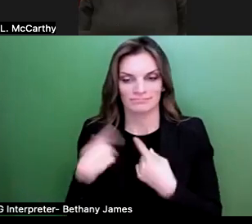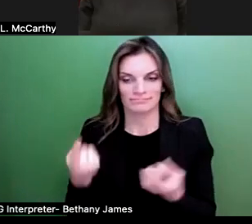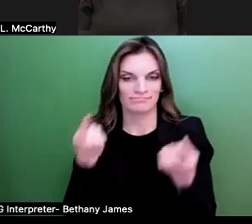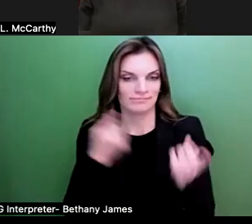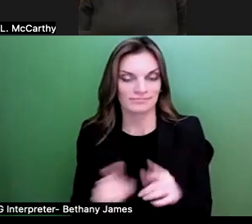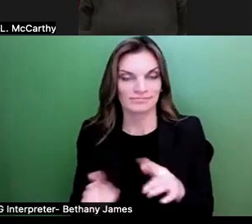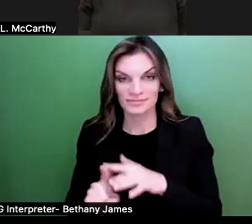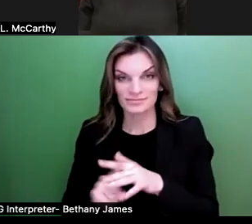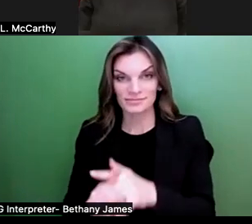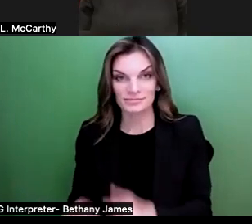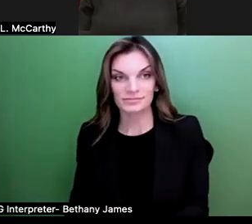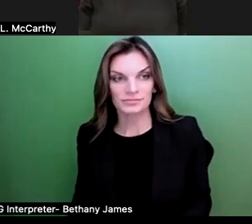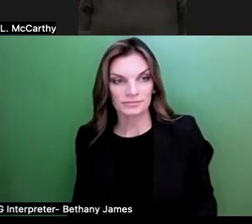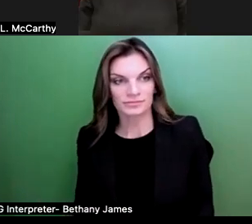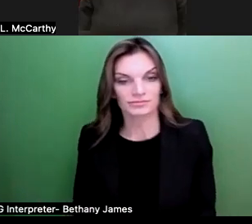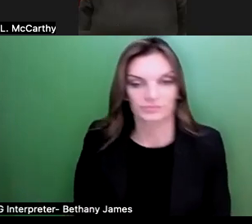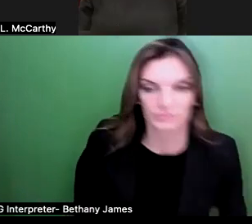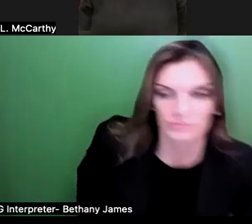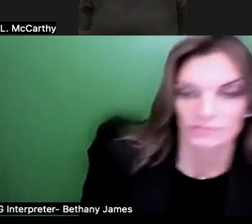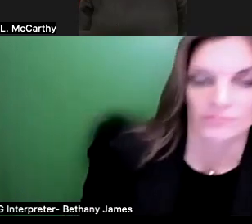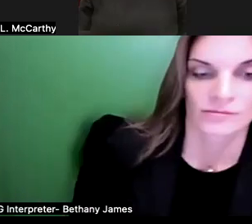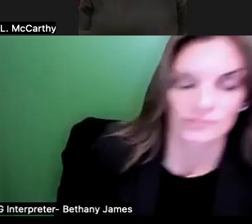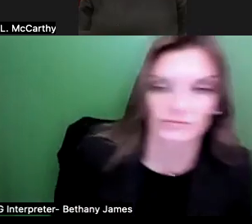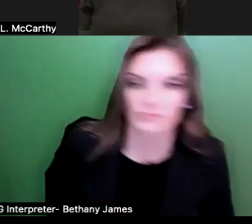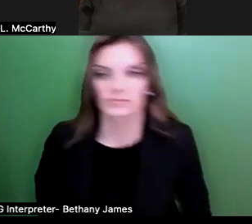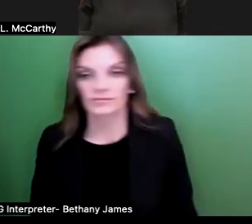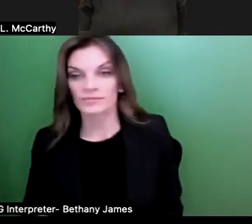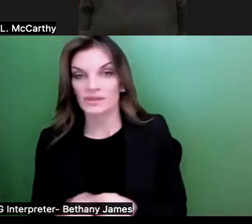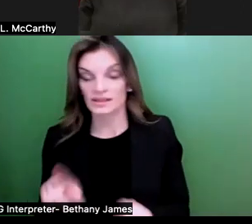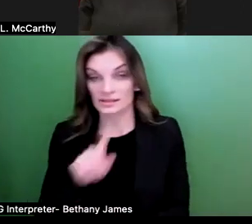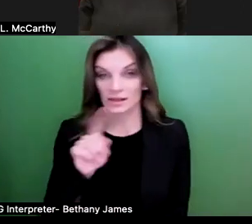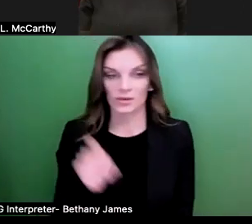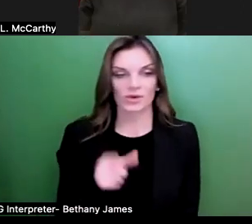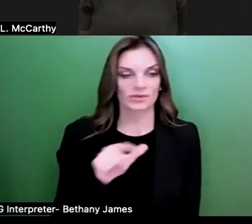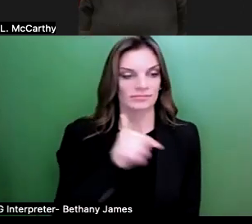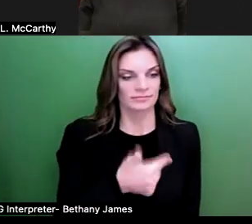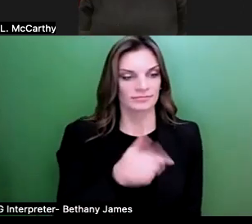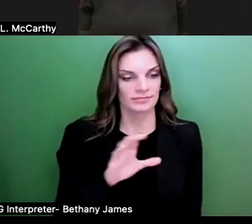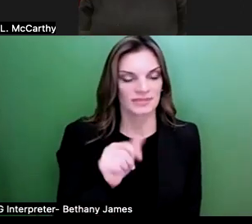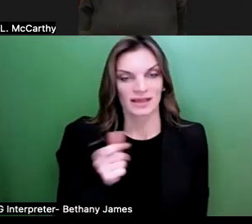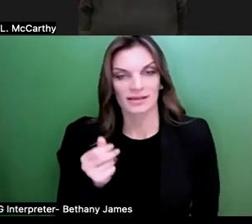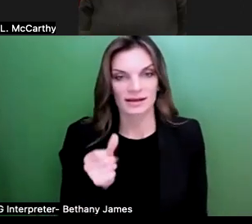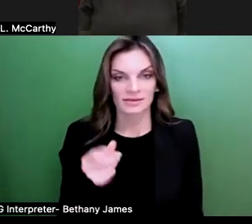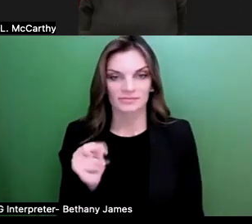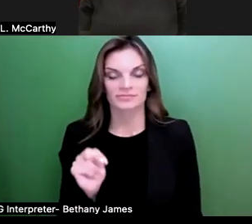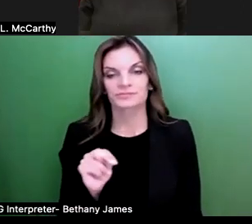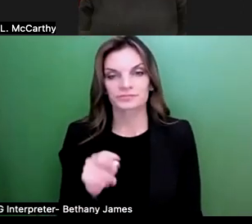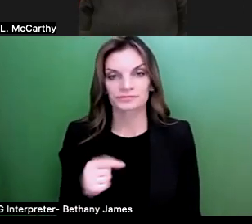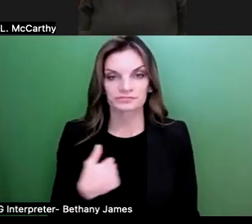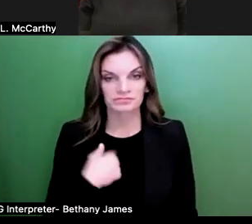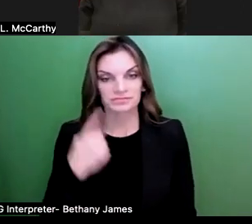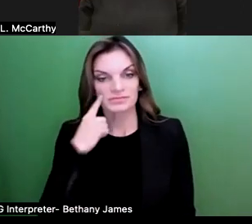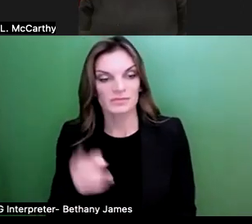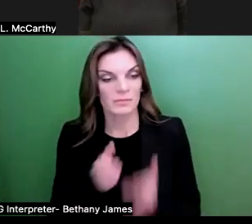now. Mr. Callanan, same question. Sure, thanks, Maura. I think the boat